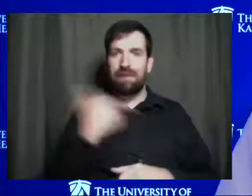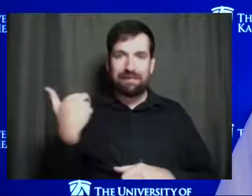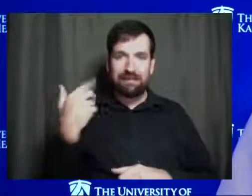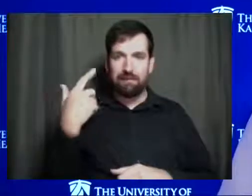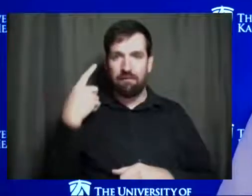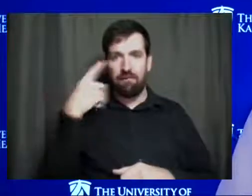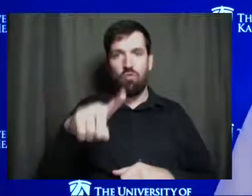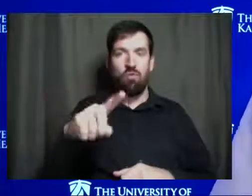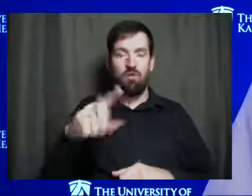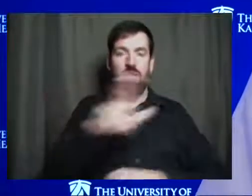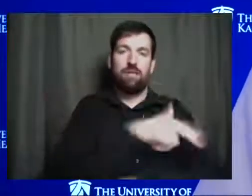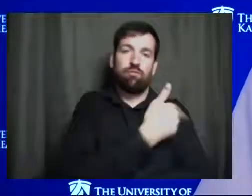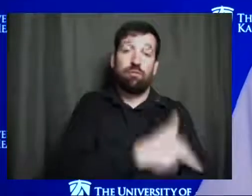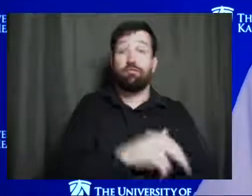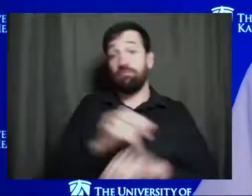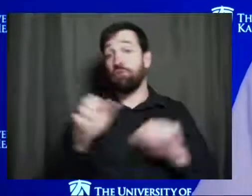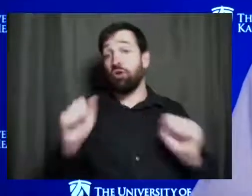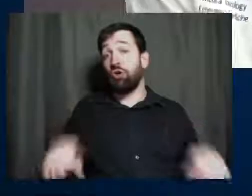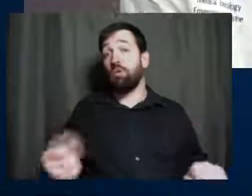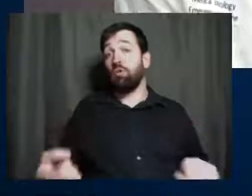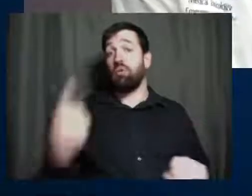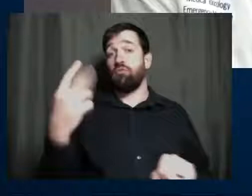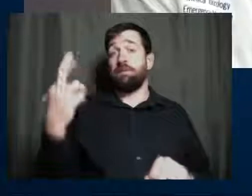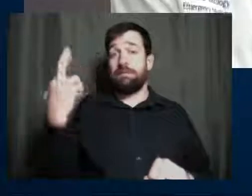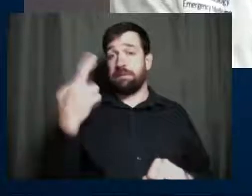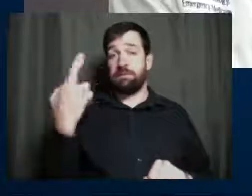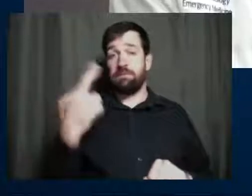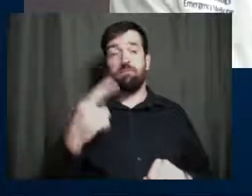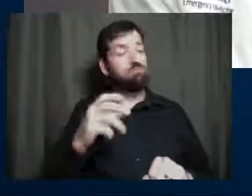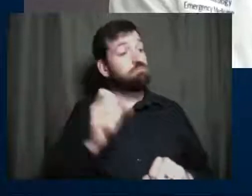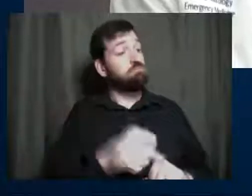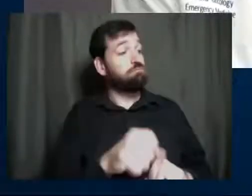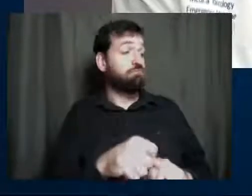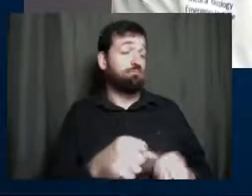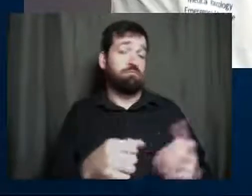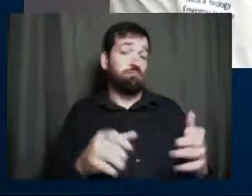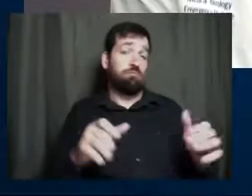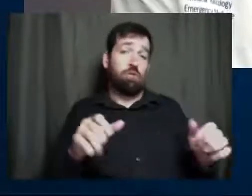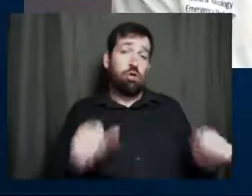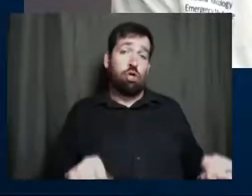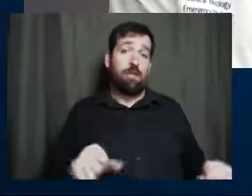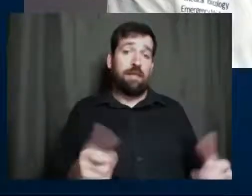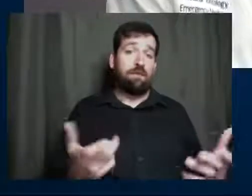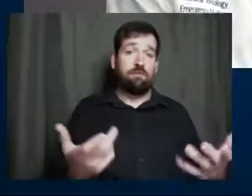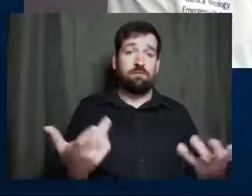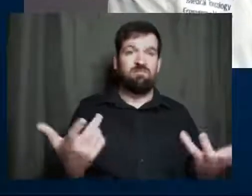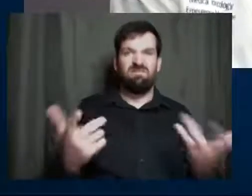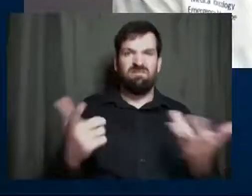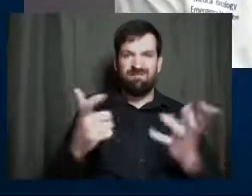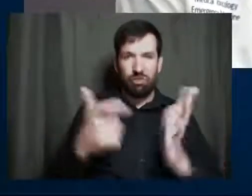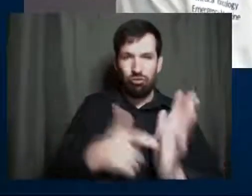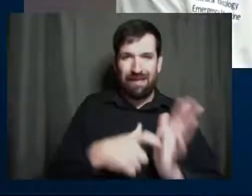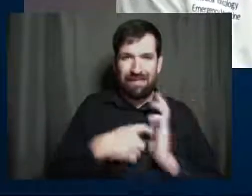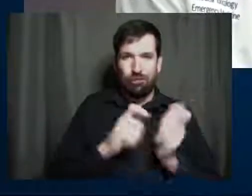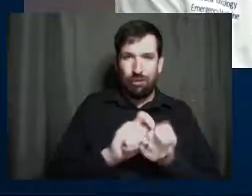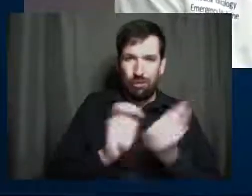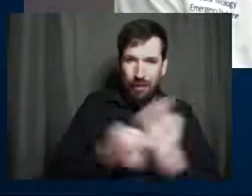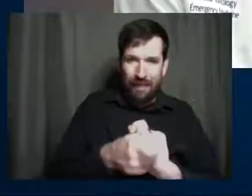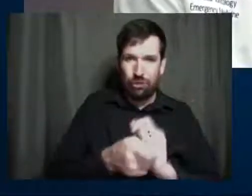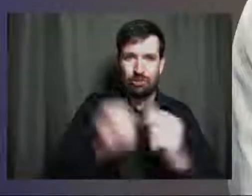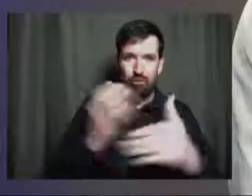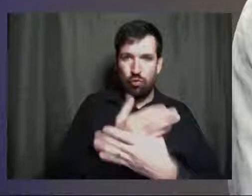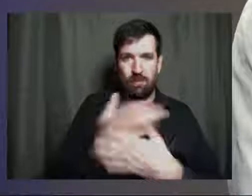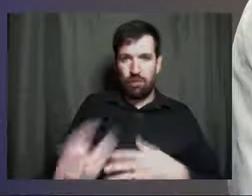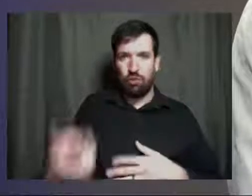that could be one reason. I don't know if Dr. Thornton has I mean, it could have been as simple as the criteria changed between the two, with the 2